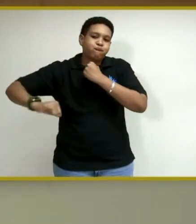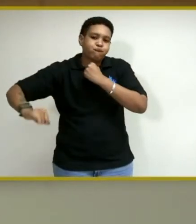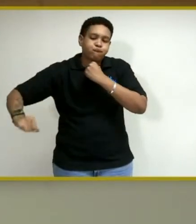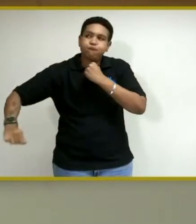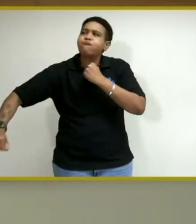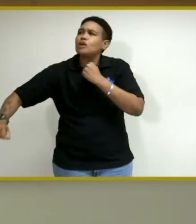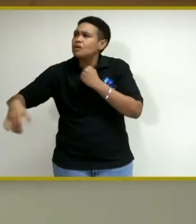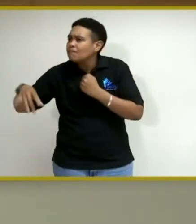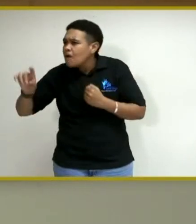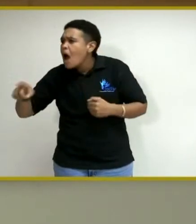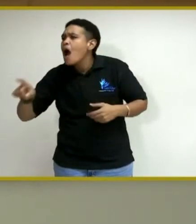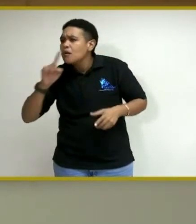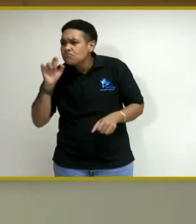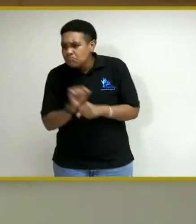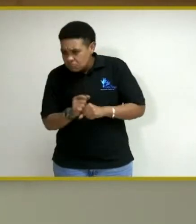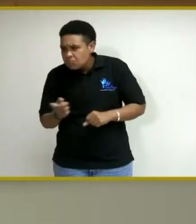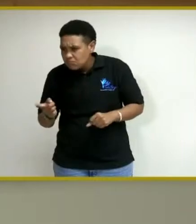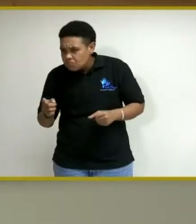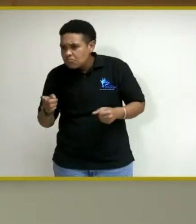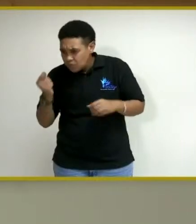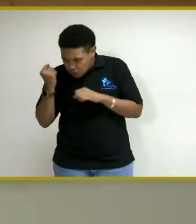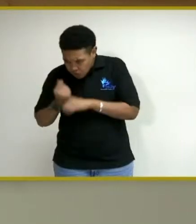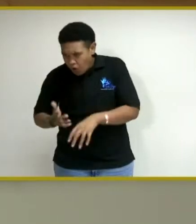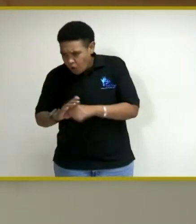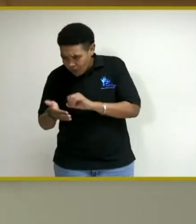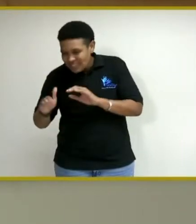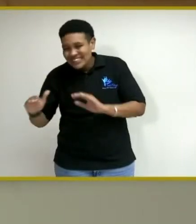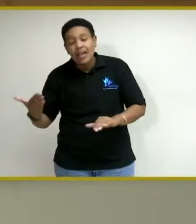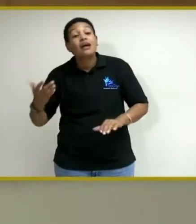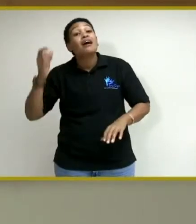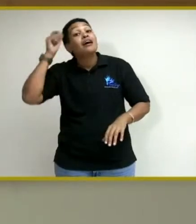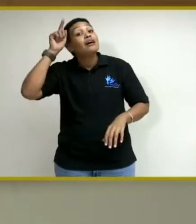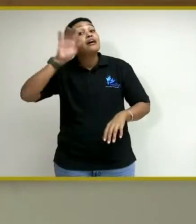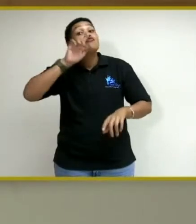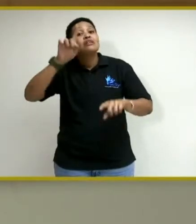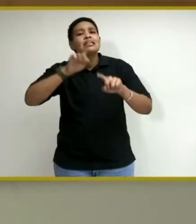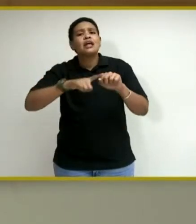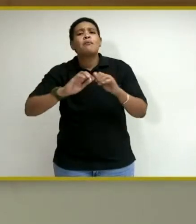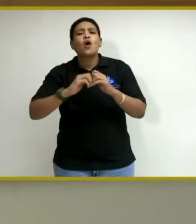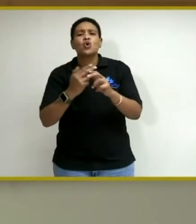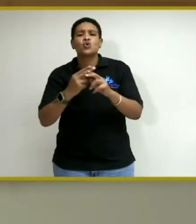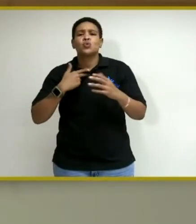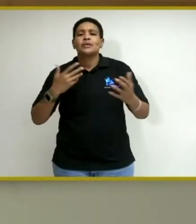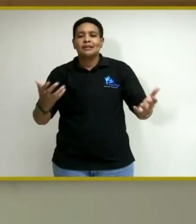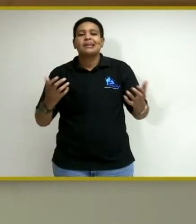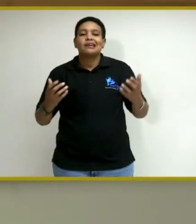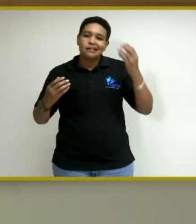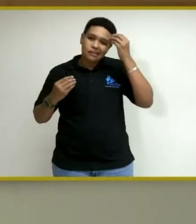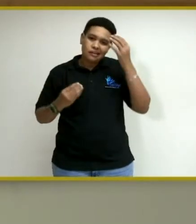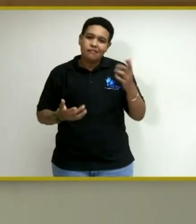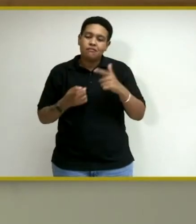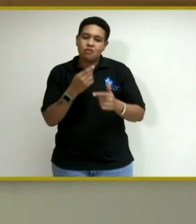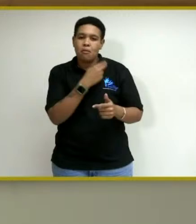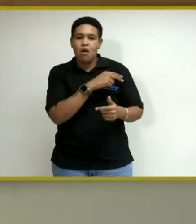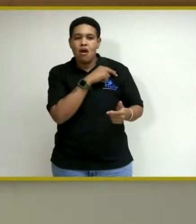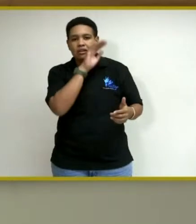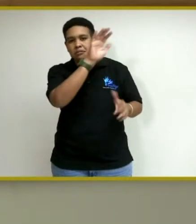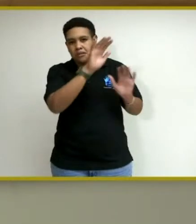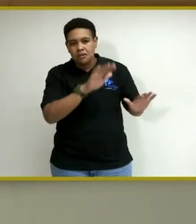end of the investigation. And it really is dependent on how soon we get the information from the